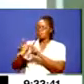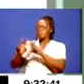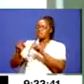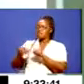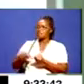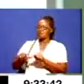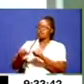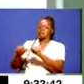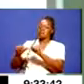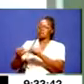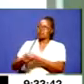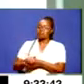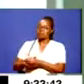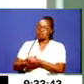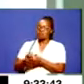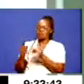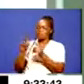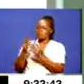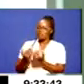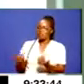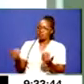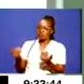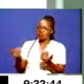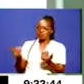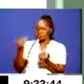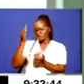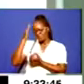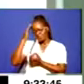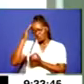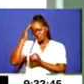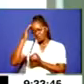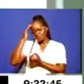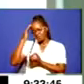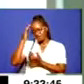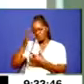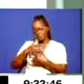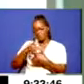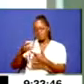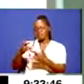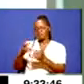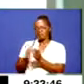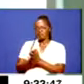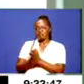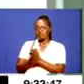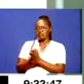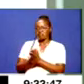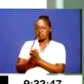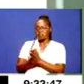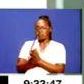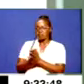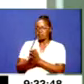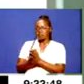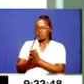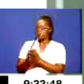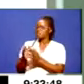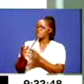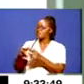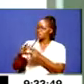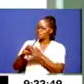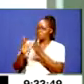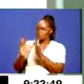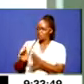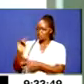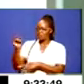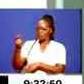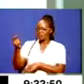Yeah. But one thing that I know has been of interest, and we as biomedical engineers in Kenya has been trying to do, is